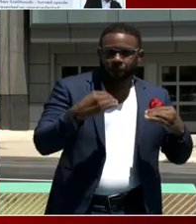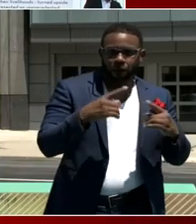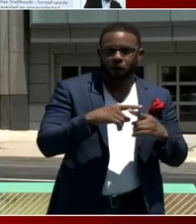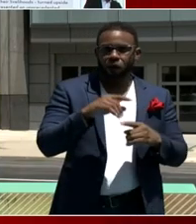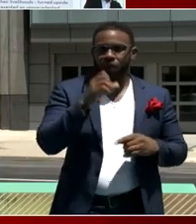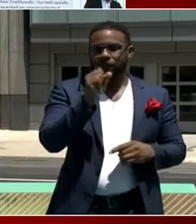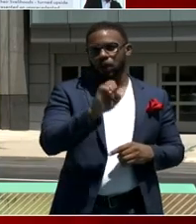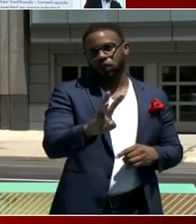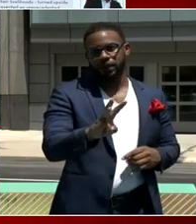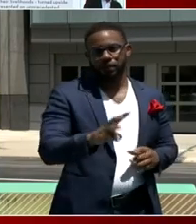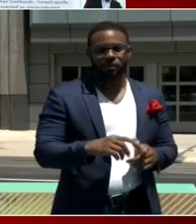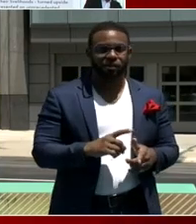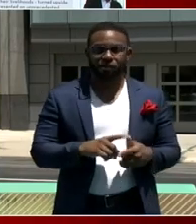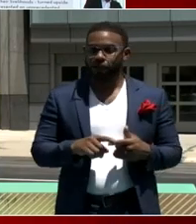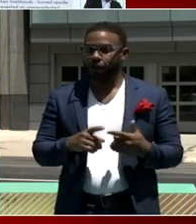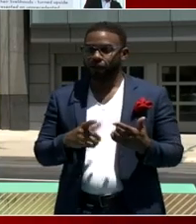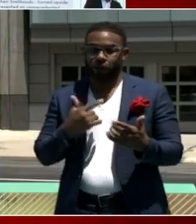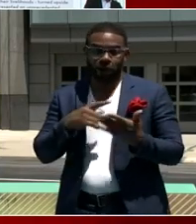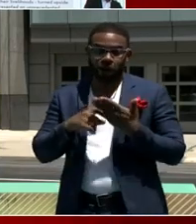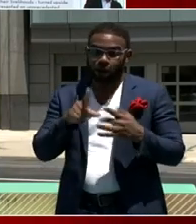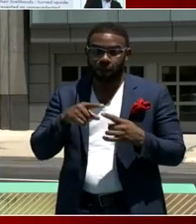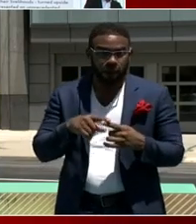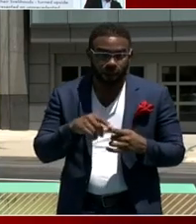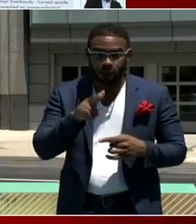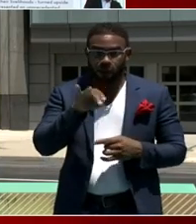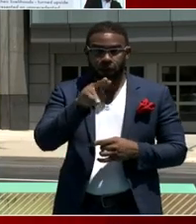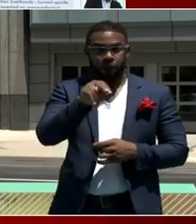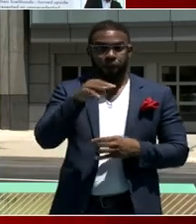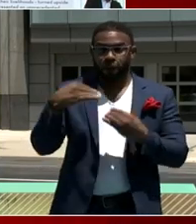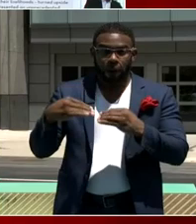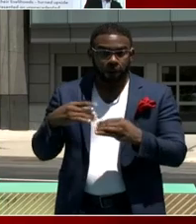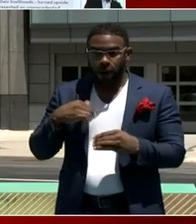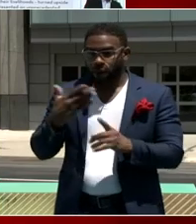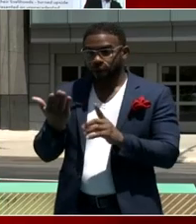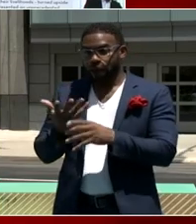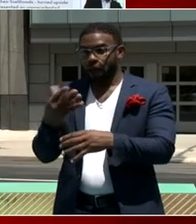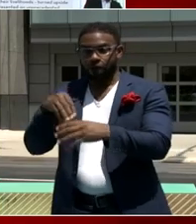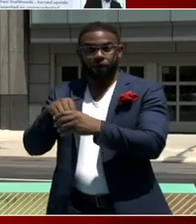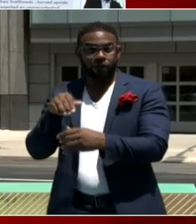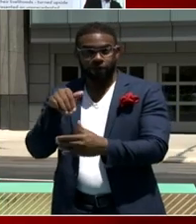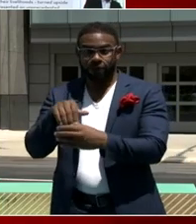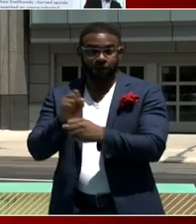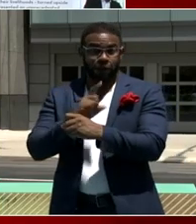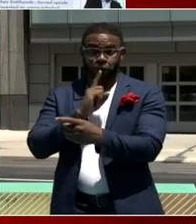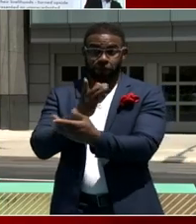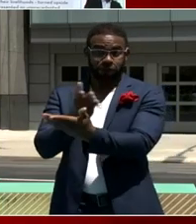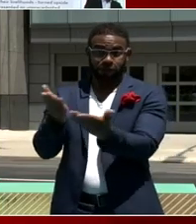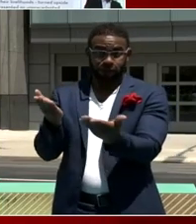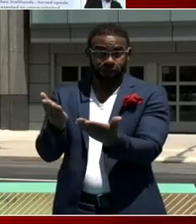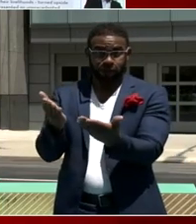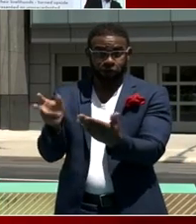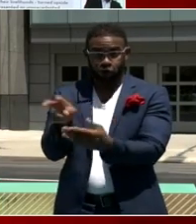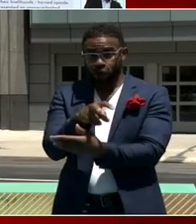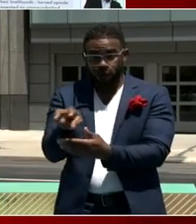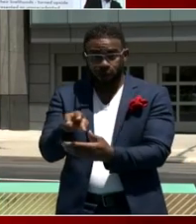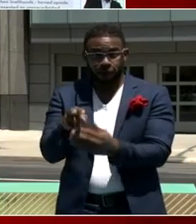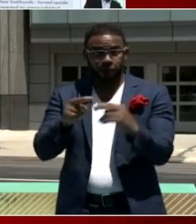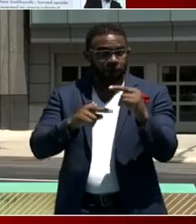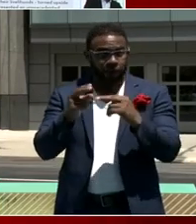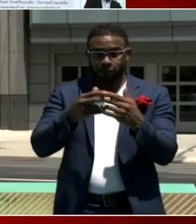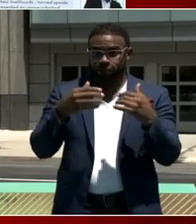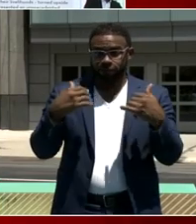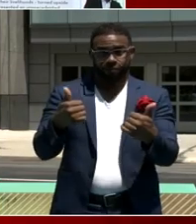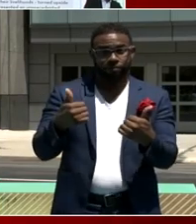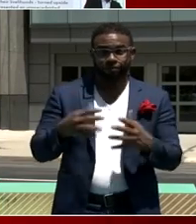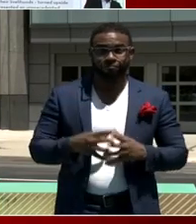to Southwest. Or we could talk about Union Market, how we got involved in making sure that the transportation